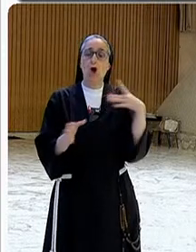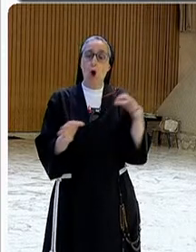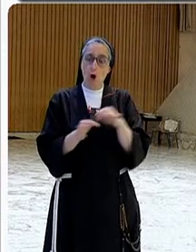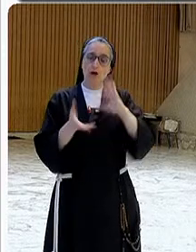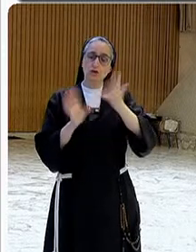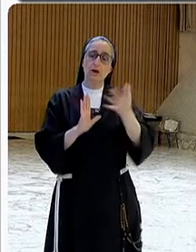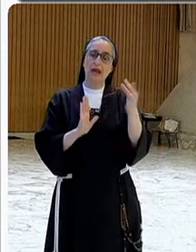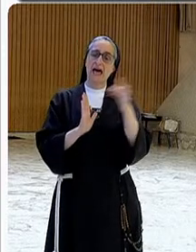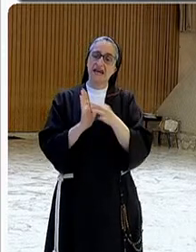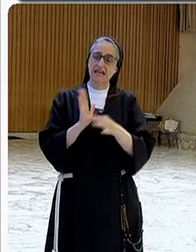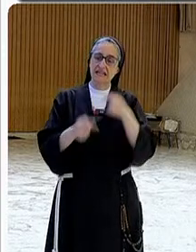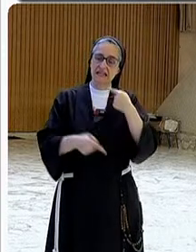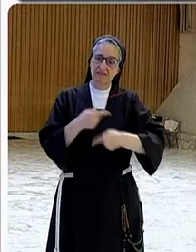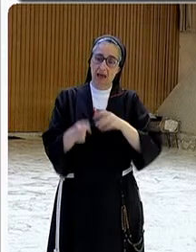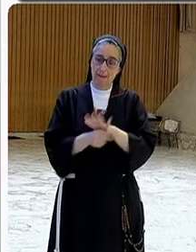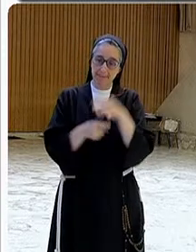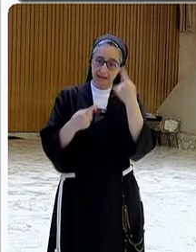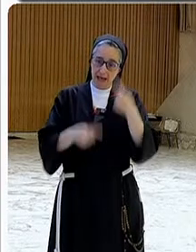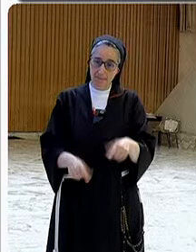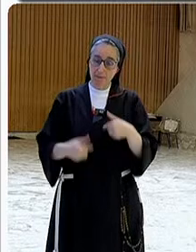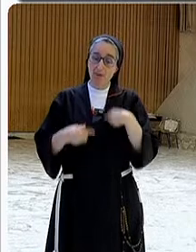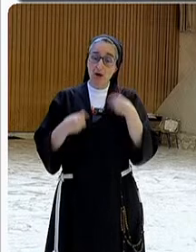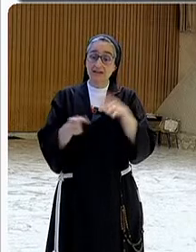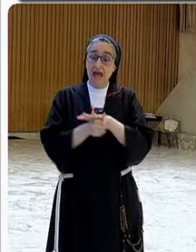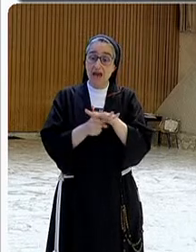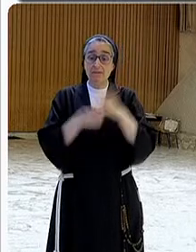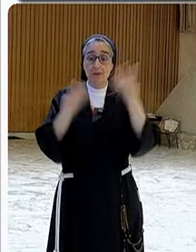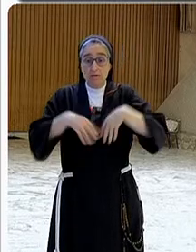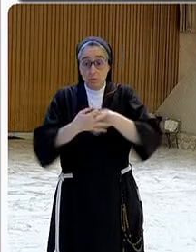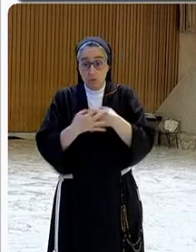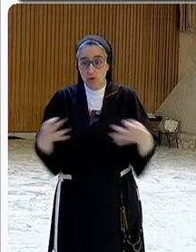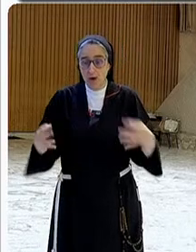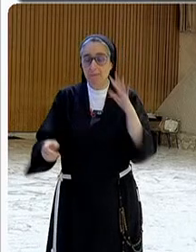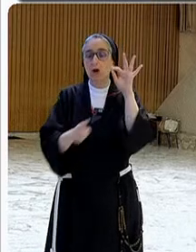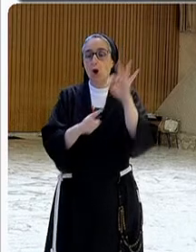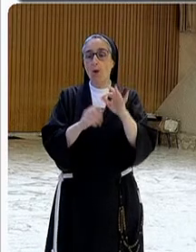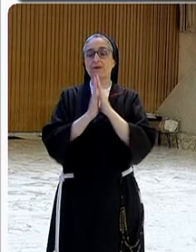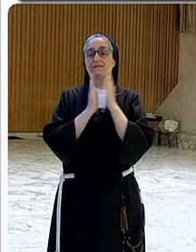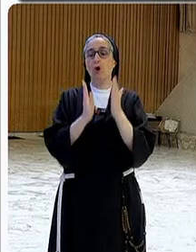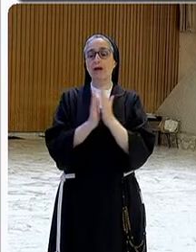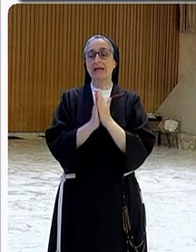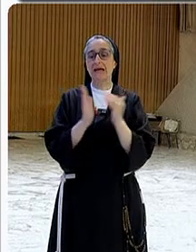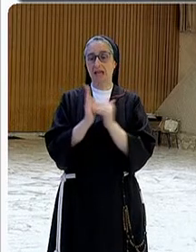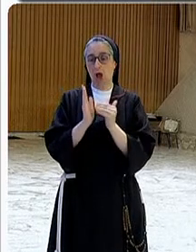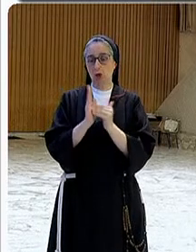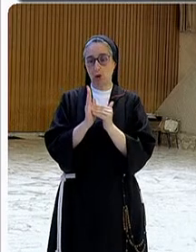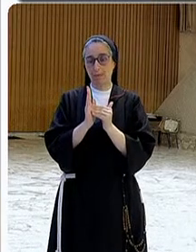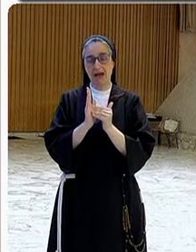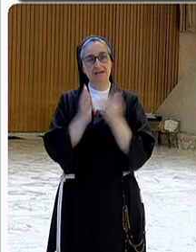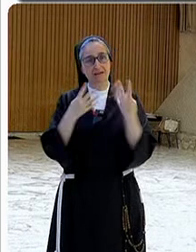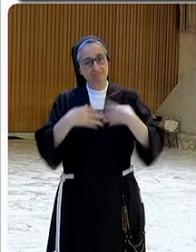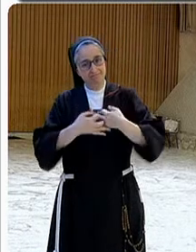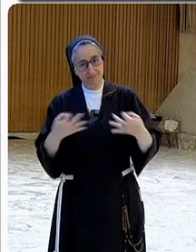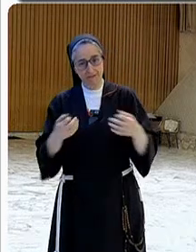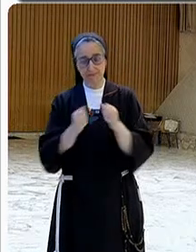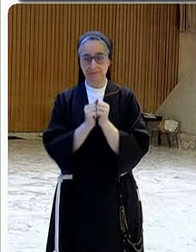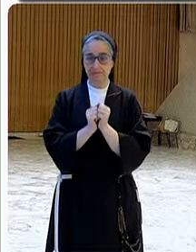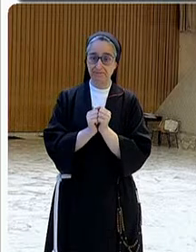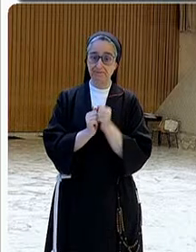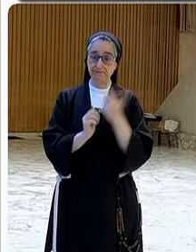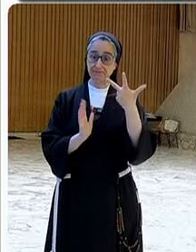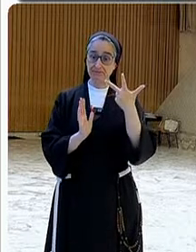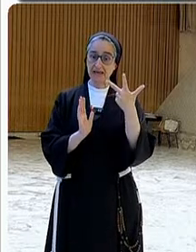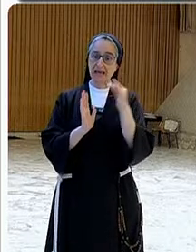grace, enable all families to function as dynamic domestic churches. The three rites of the Liturgy of Domestic Church